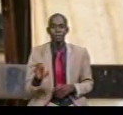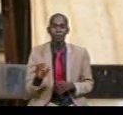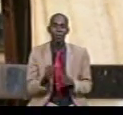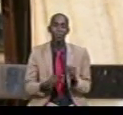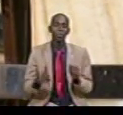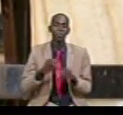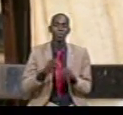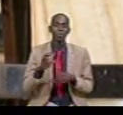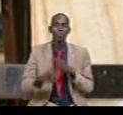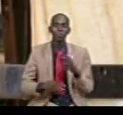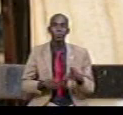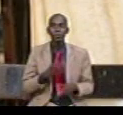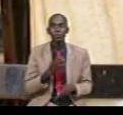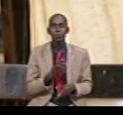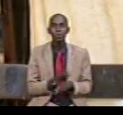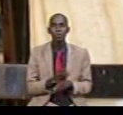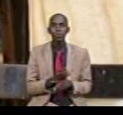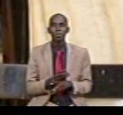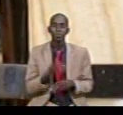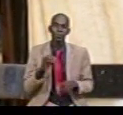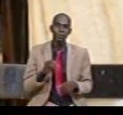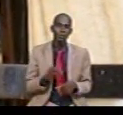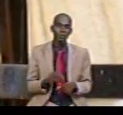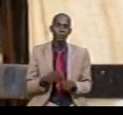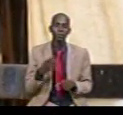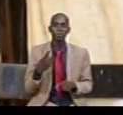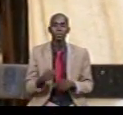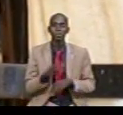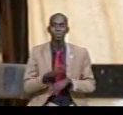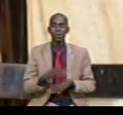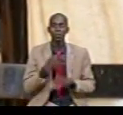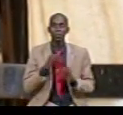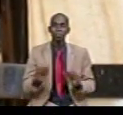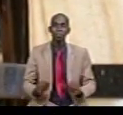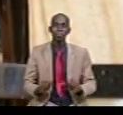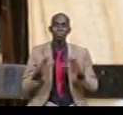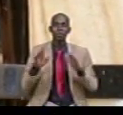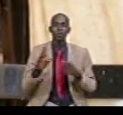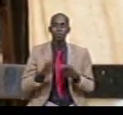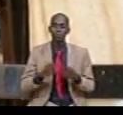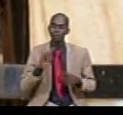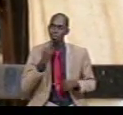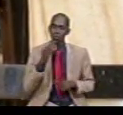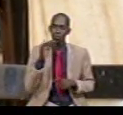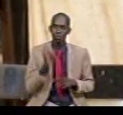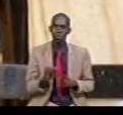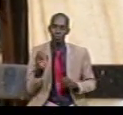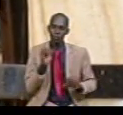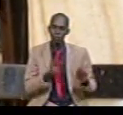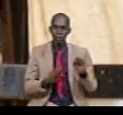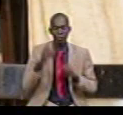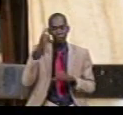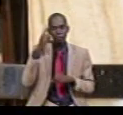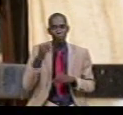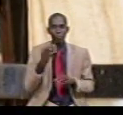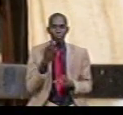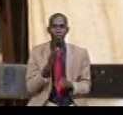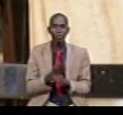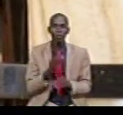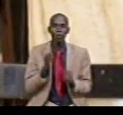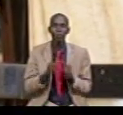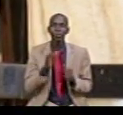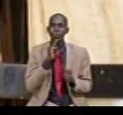your life, your ministry, and your commitment to earnestly contend for the faith which was